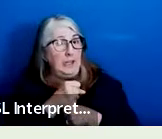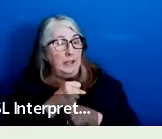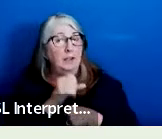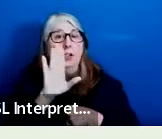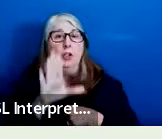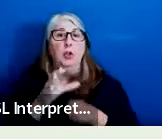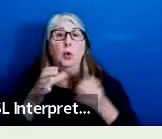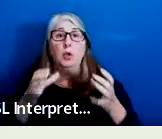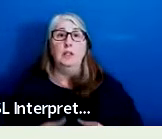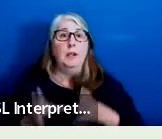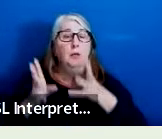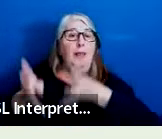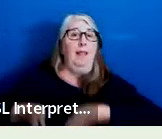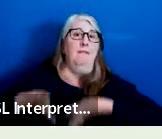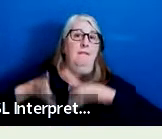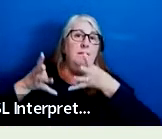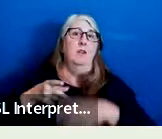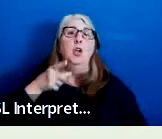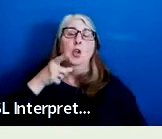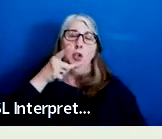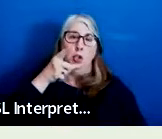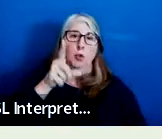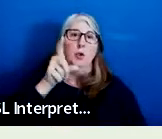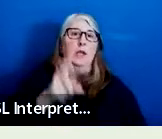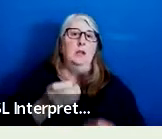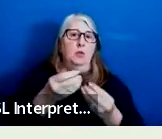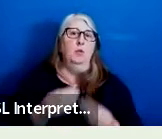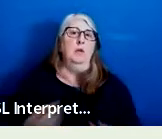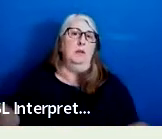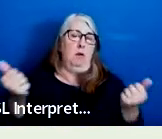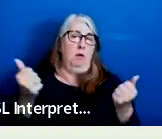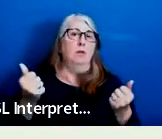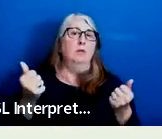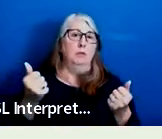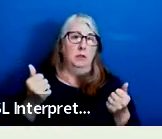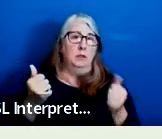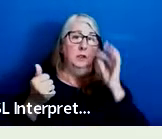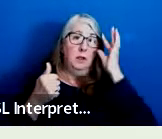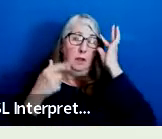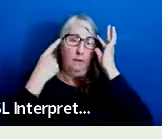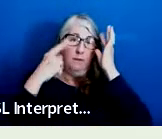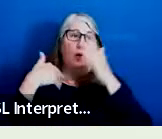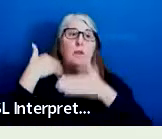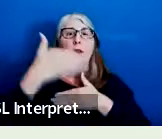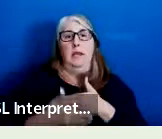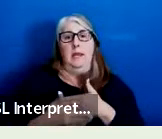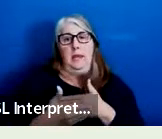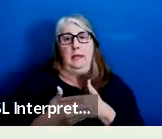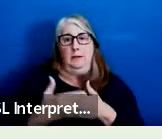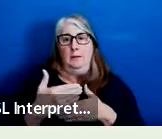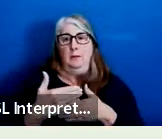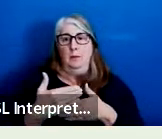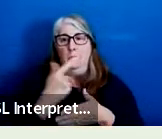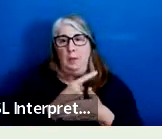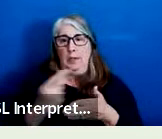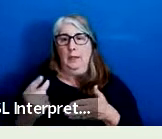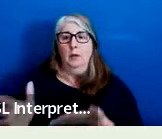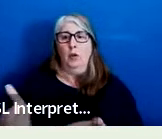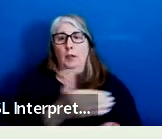will be left at the curb for you to remedy until or prepare for the next compost